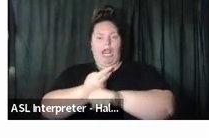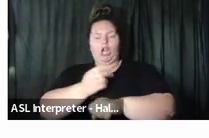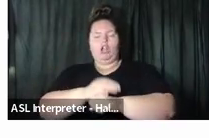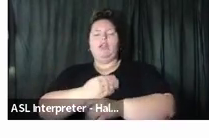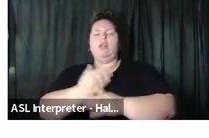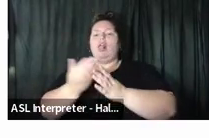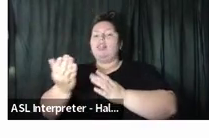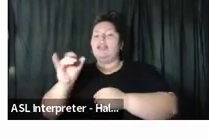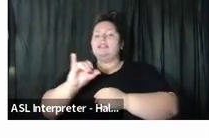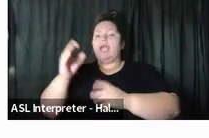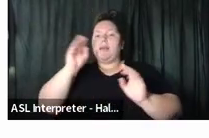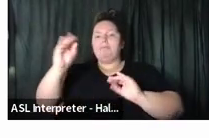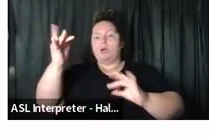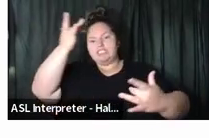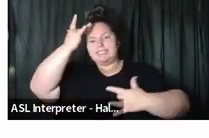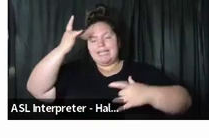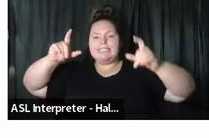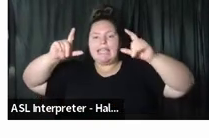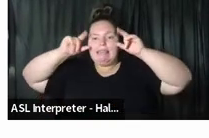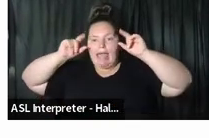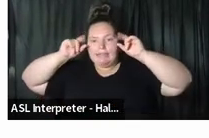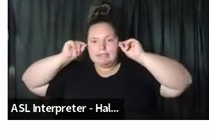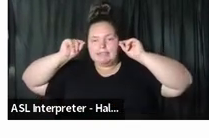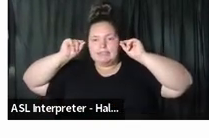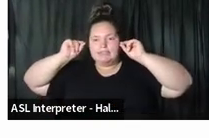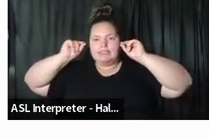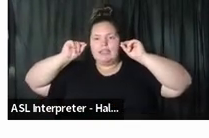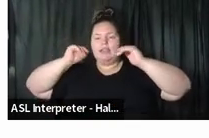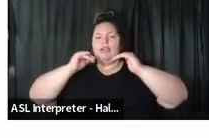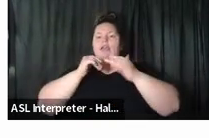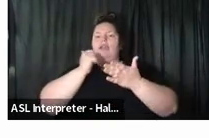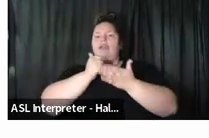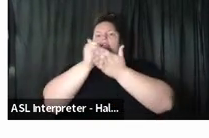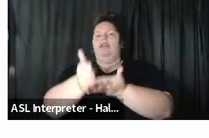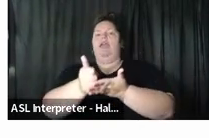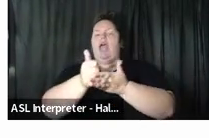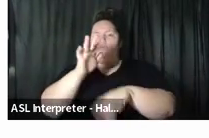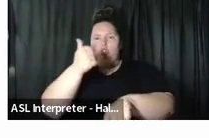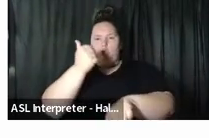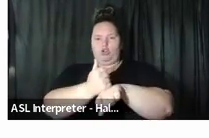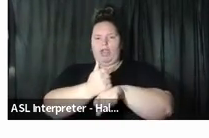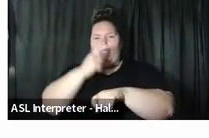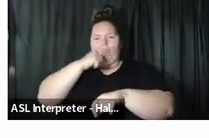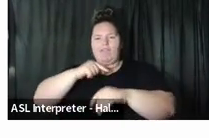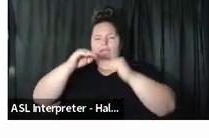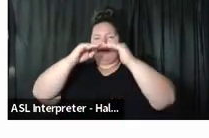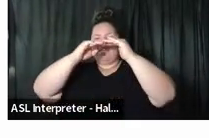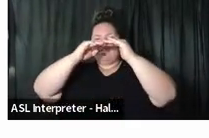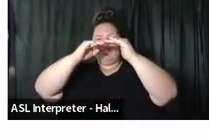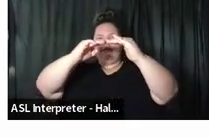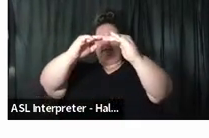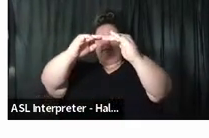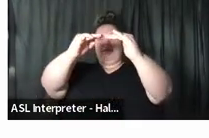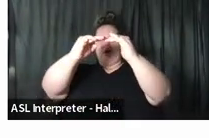motion sickness glasses, which helps like create like a fake horizon to like help trick your brain into helping